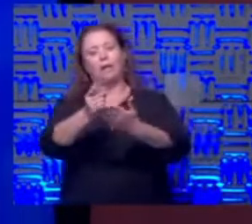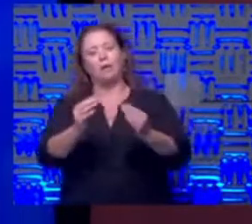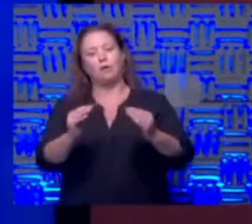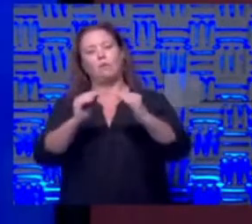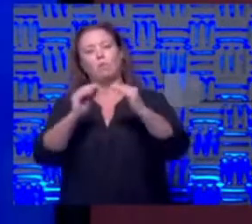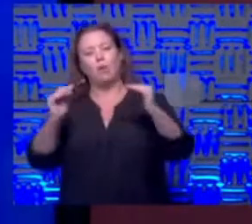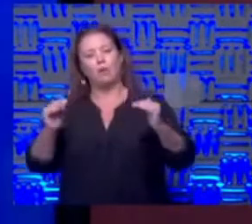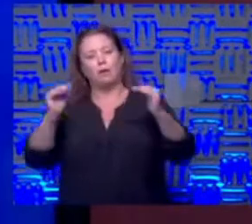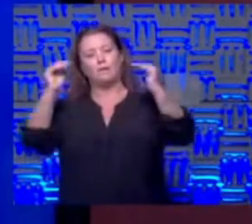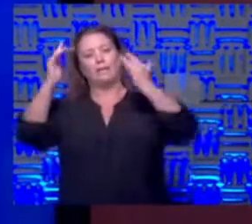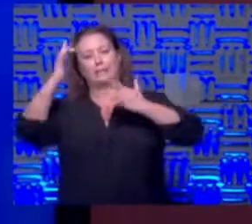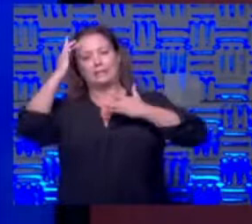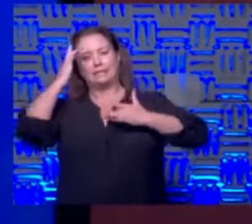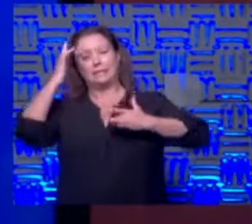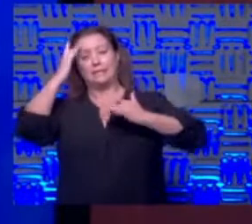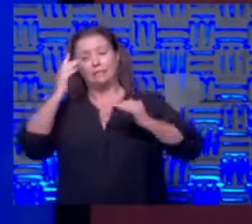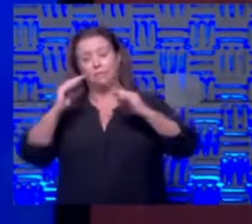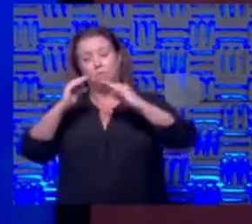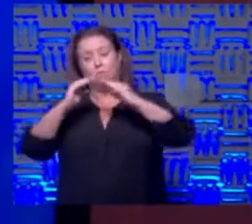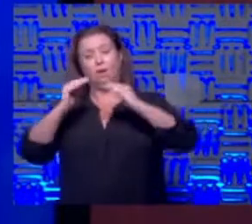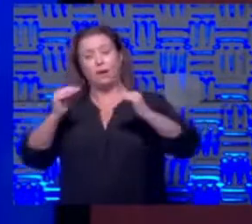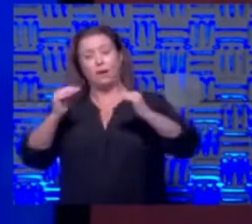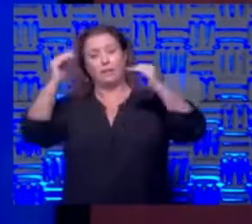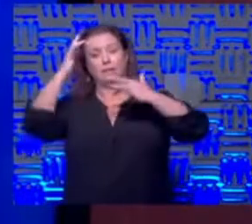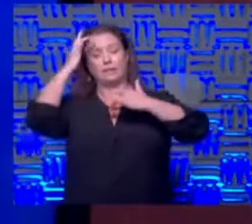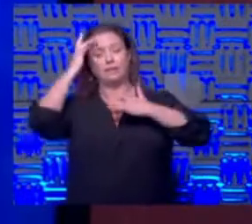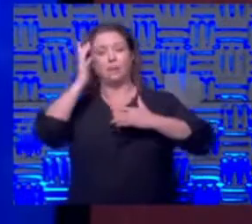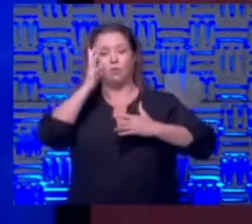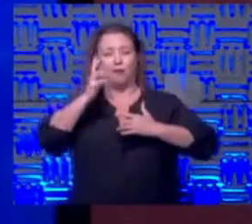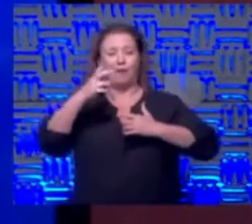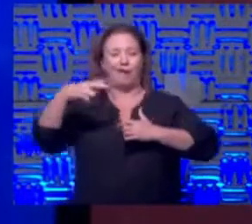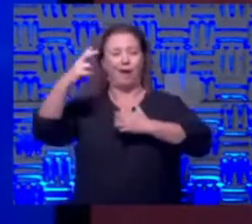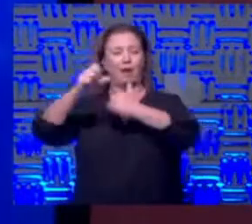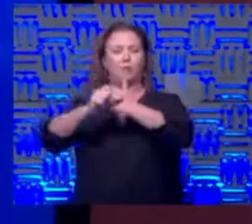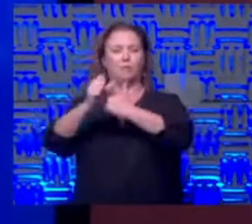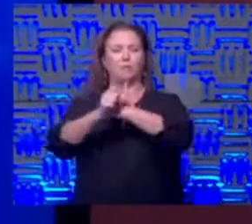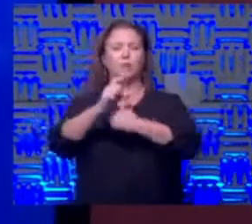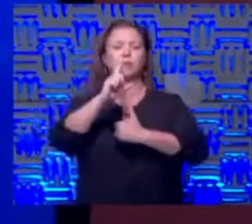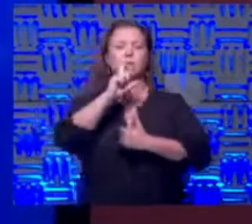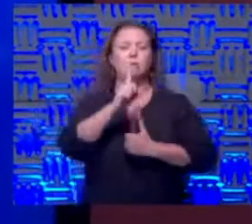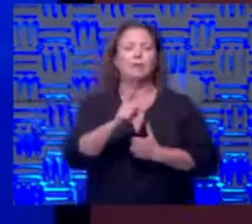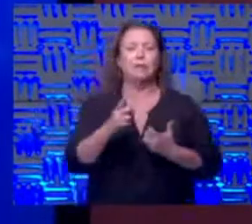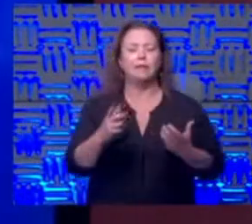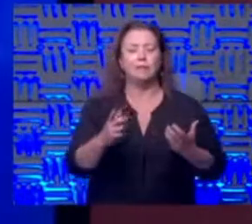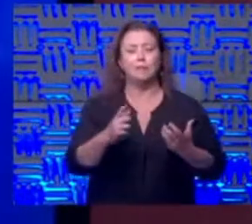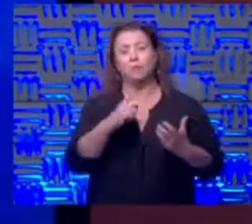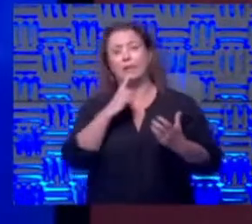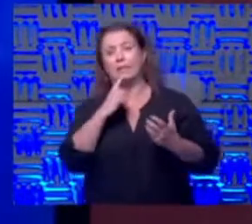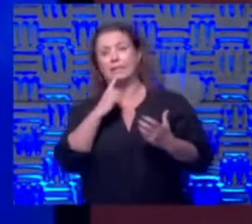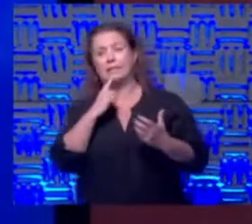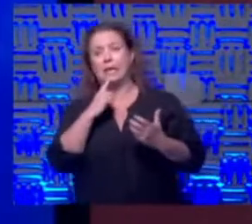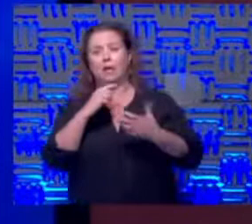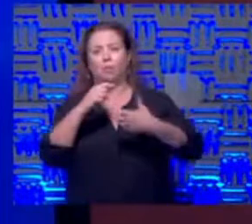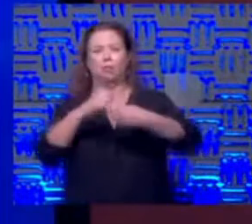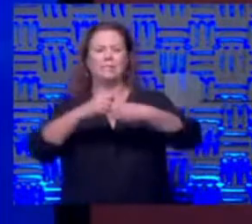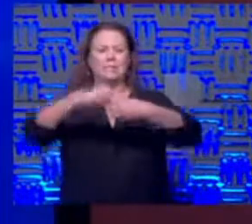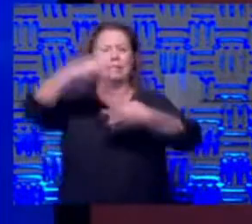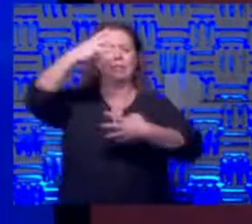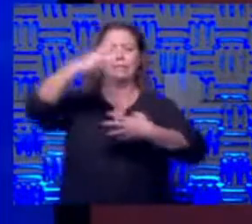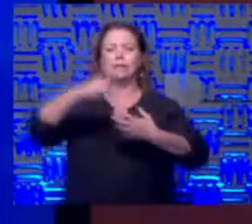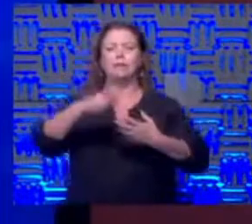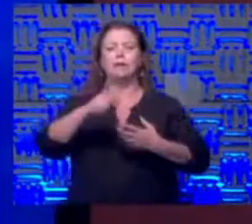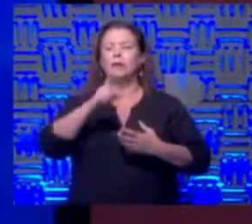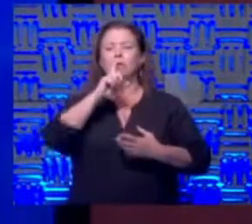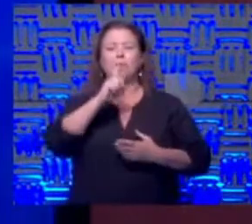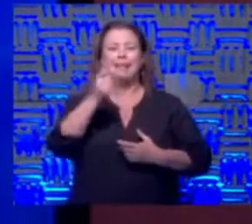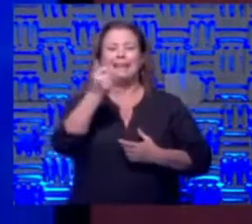more advanced disease. And if you have more advanced disease, you're going to be more at risk. So really, we could say, well, what's the list? The list is any